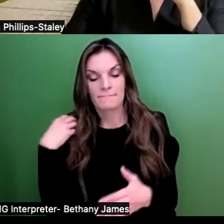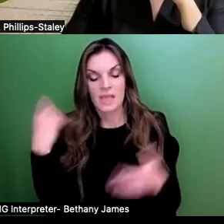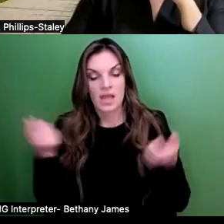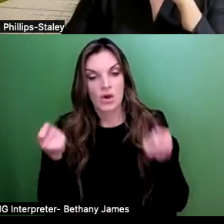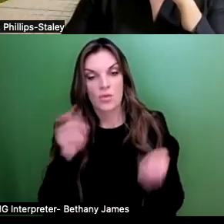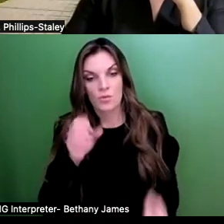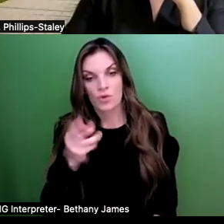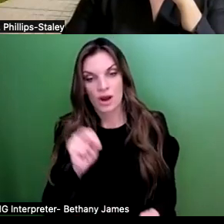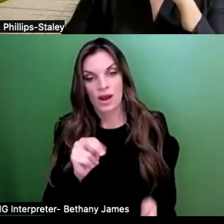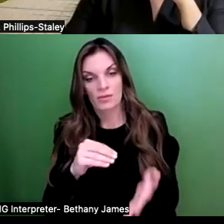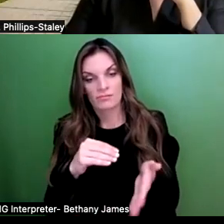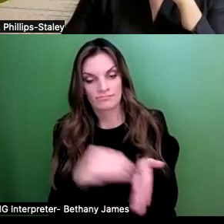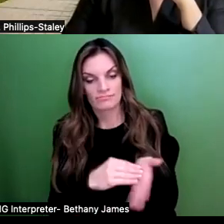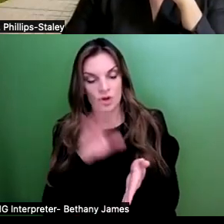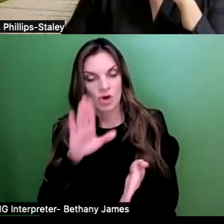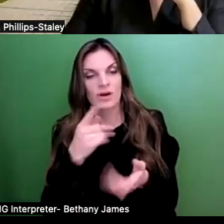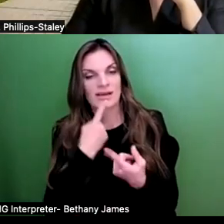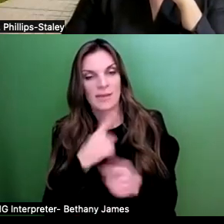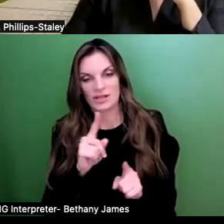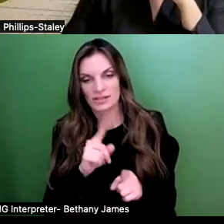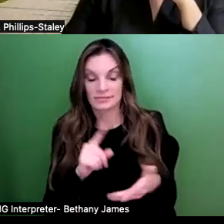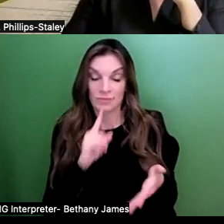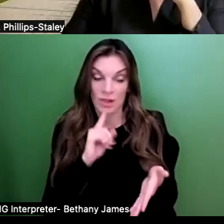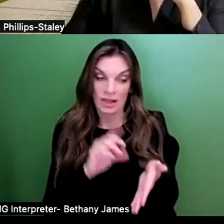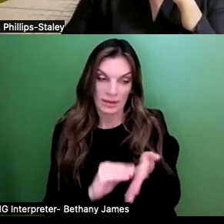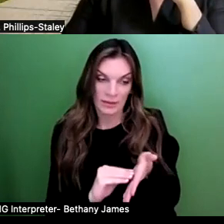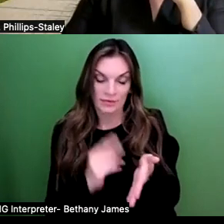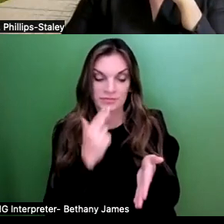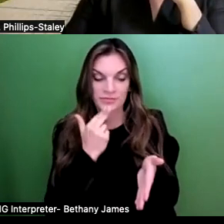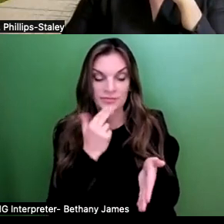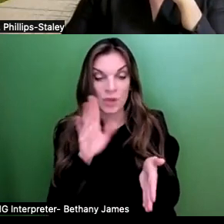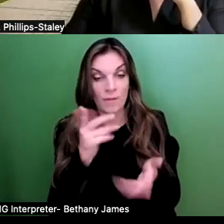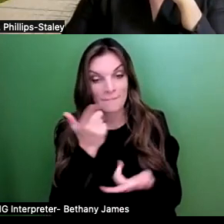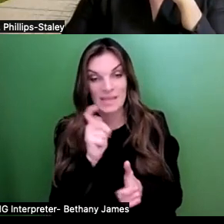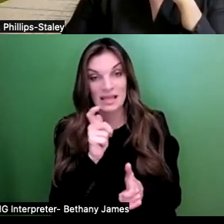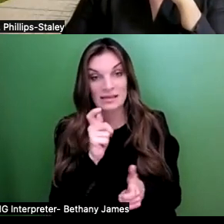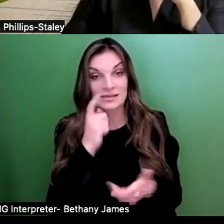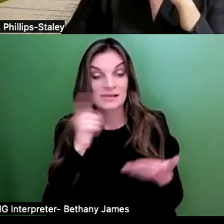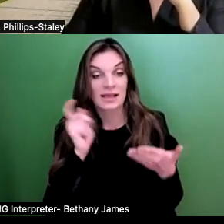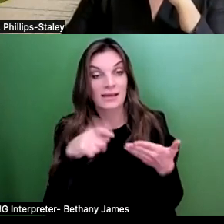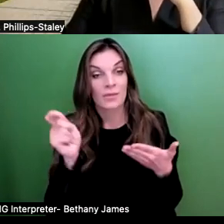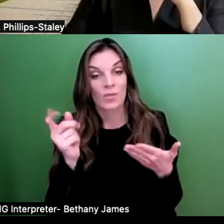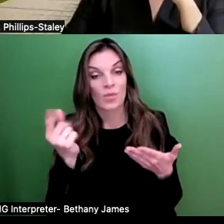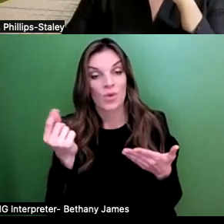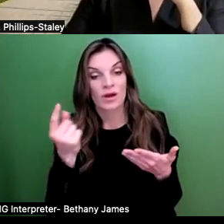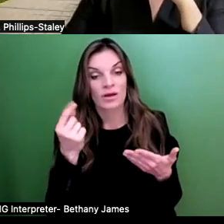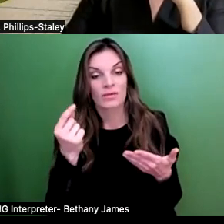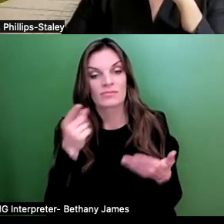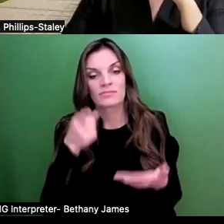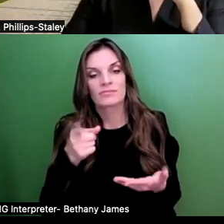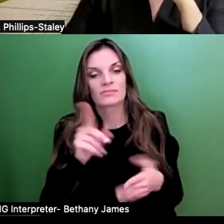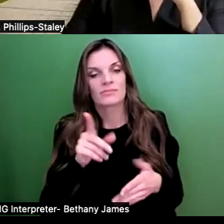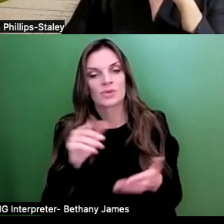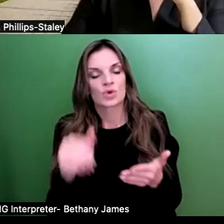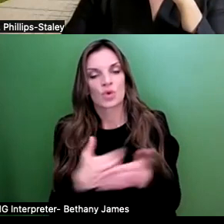her accomplishments, and there weren't many accomplishments, but one of the biggest accomplishments she listed was that she had provided new